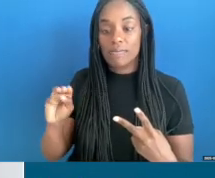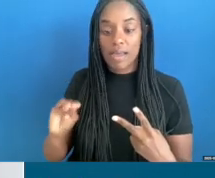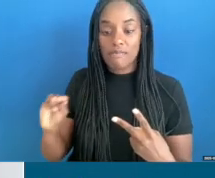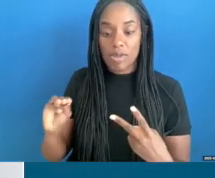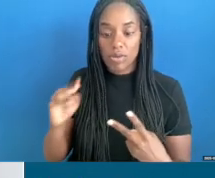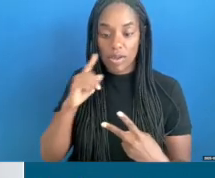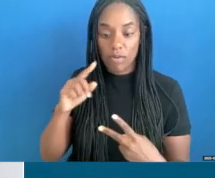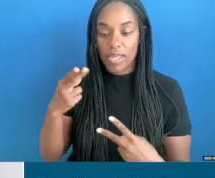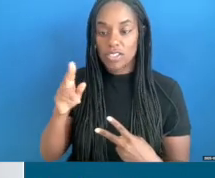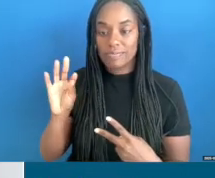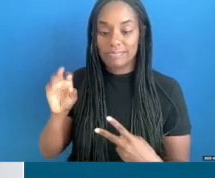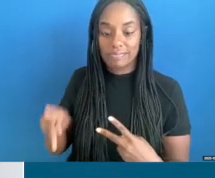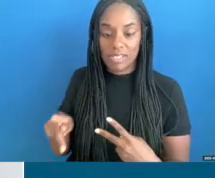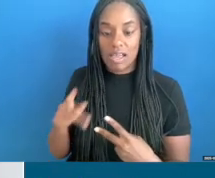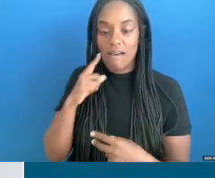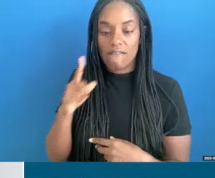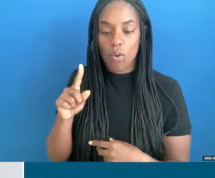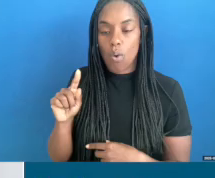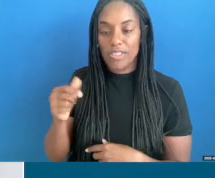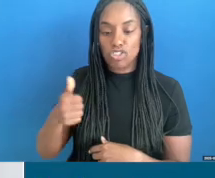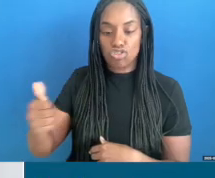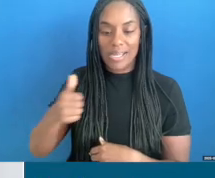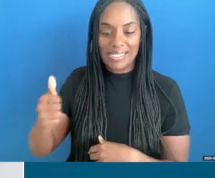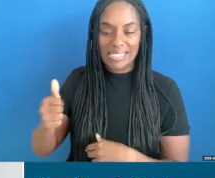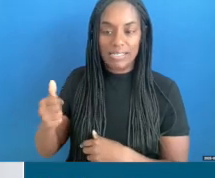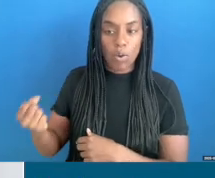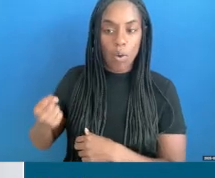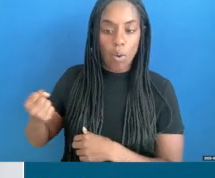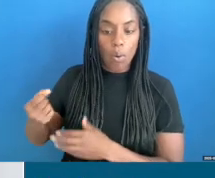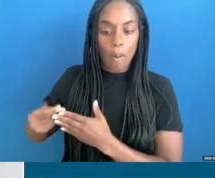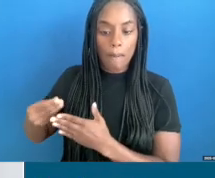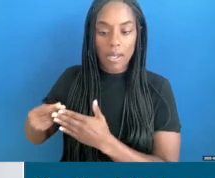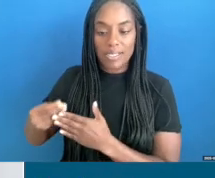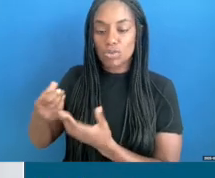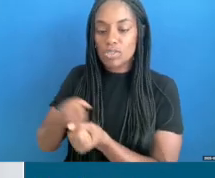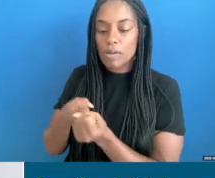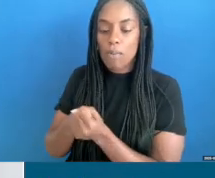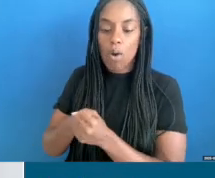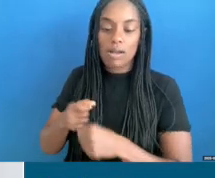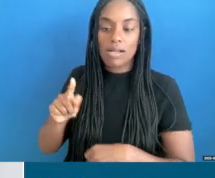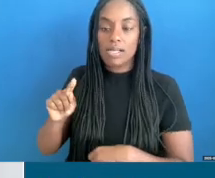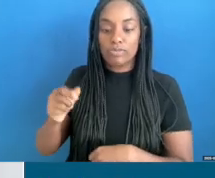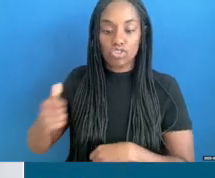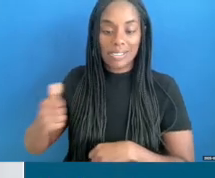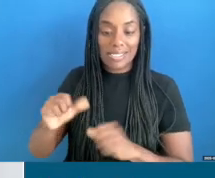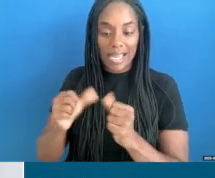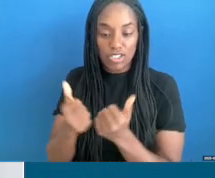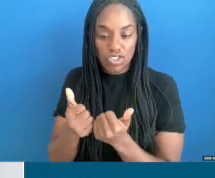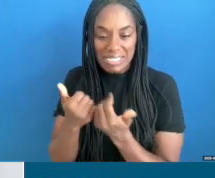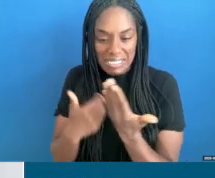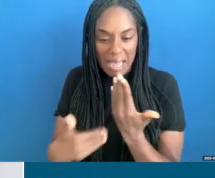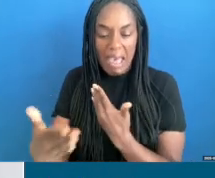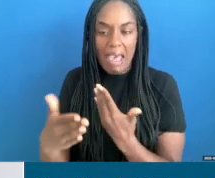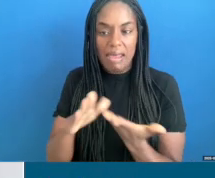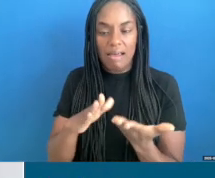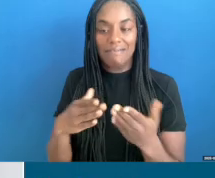Aside to support transit agencies ahead of deadlines for the Innovative Clean Transit Program, and